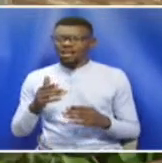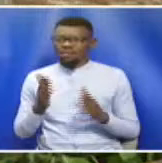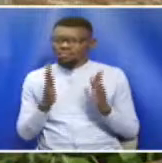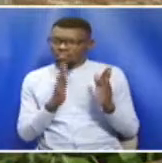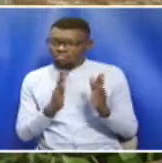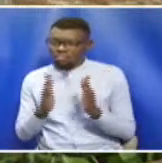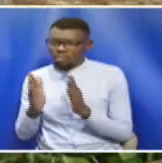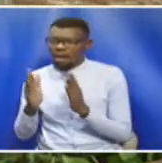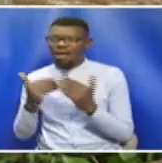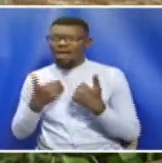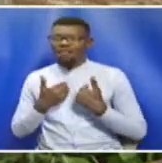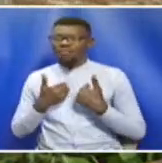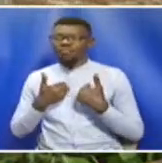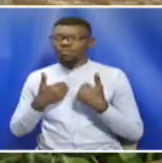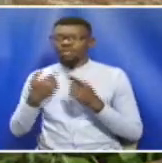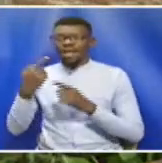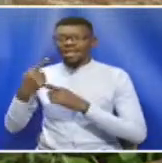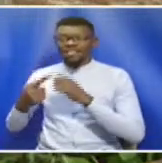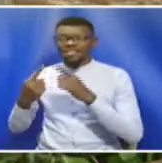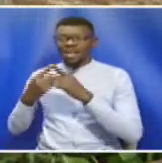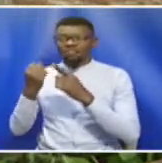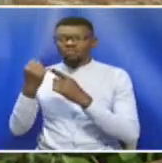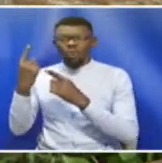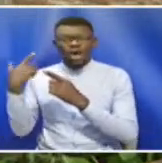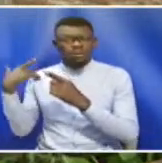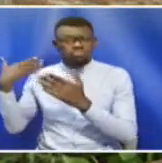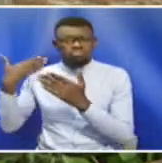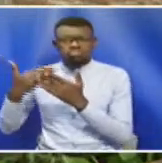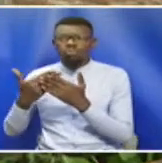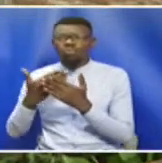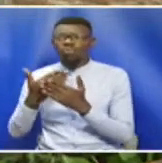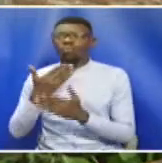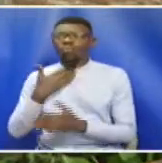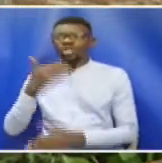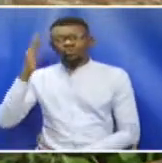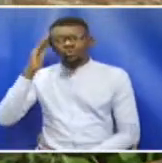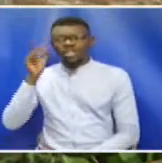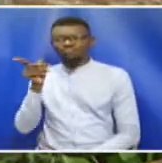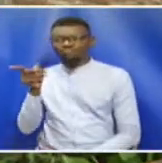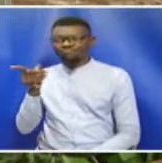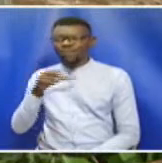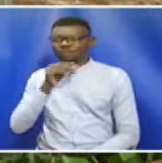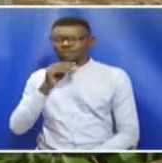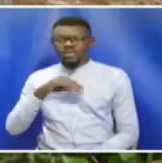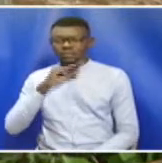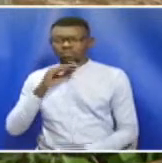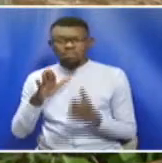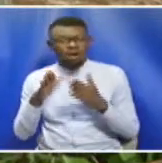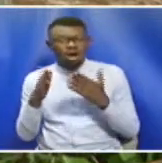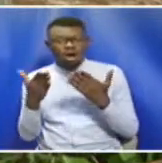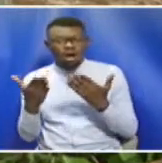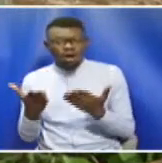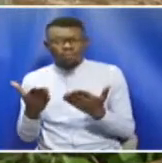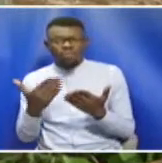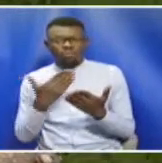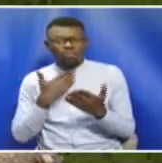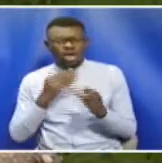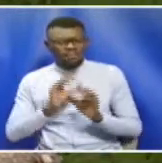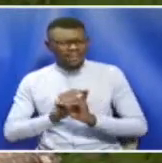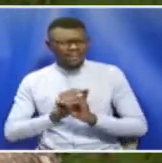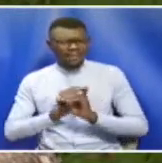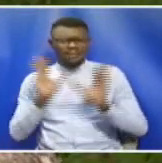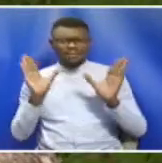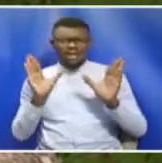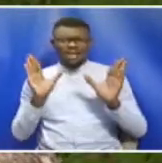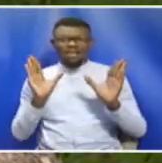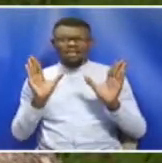her quest is to get closure on their father's death and wants information about his death declassified and